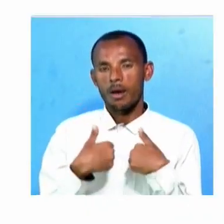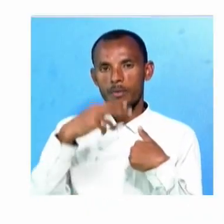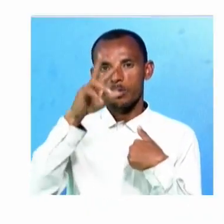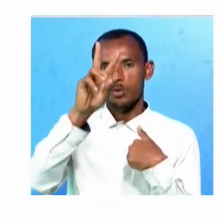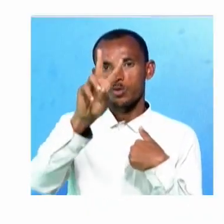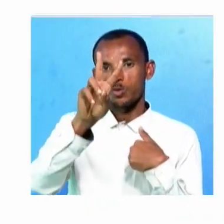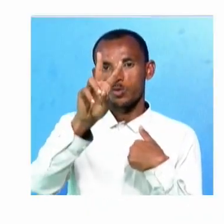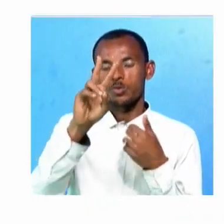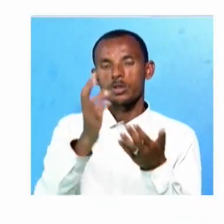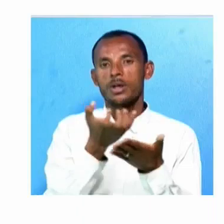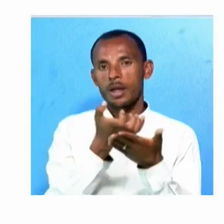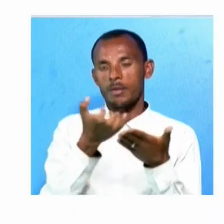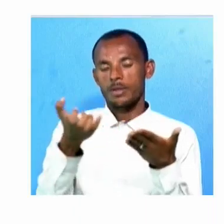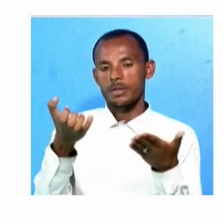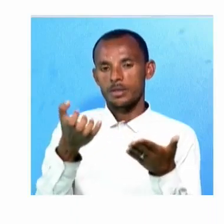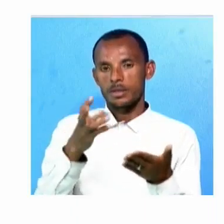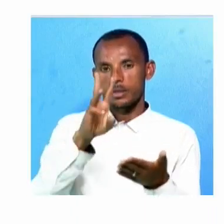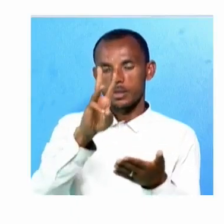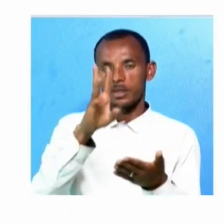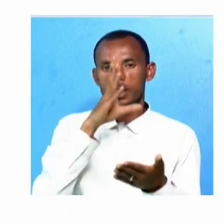elements.